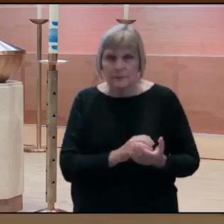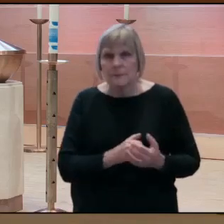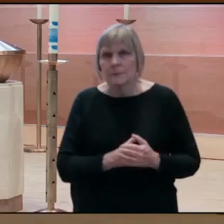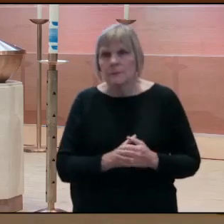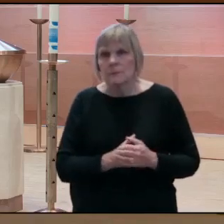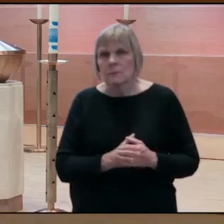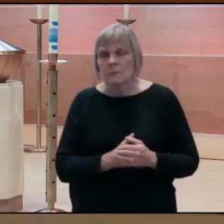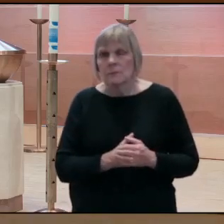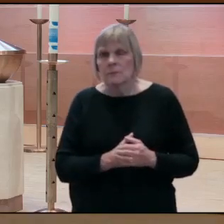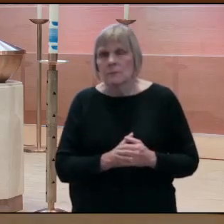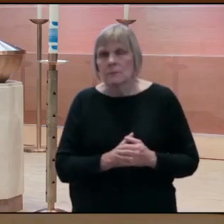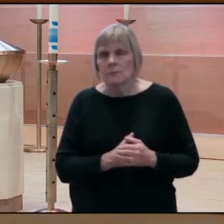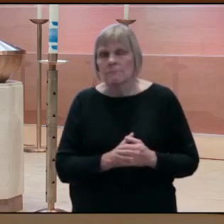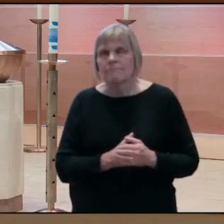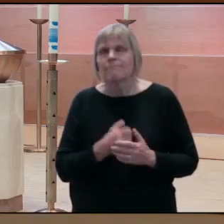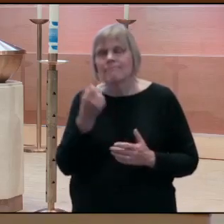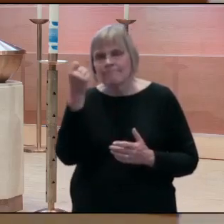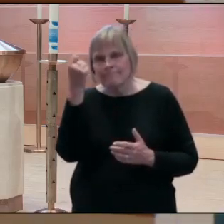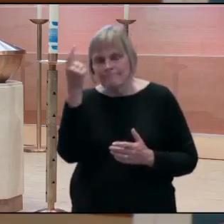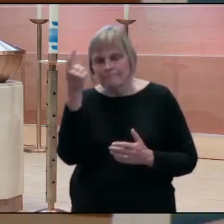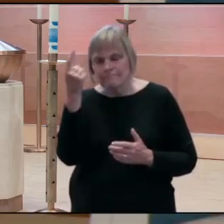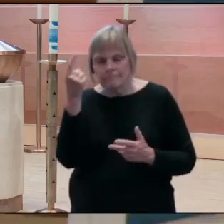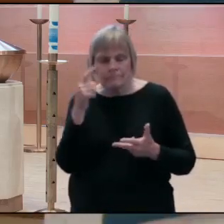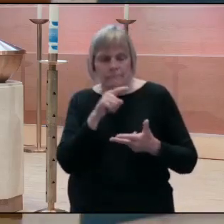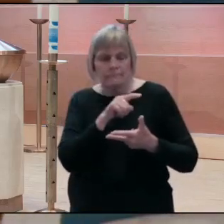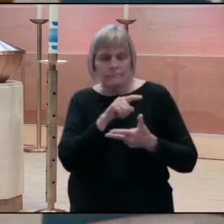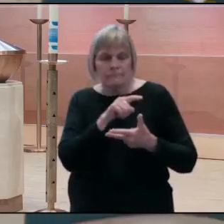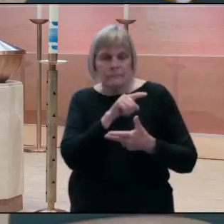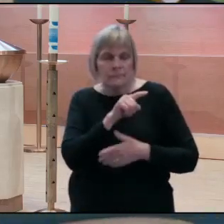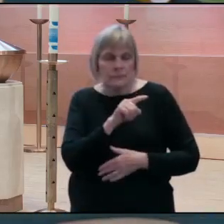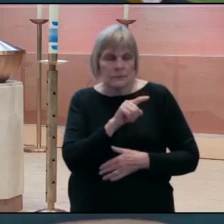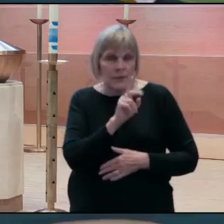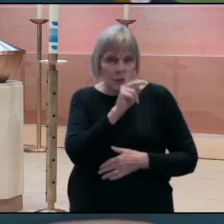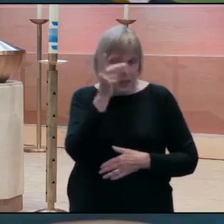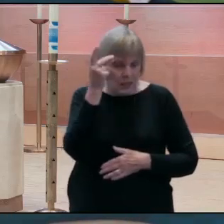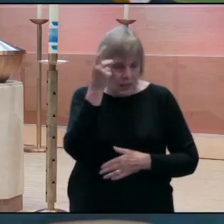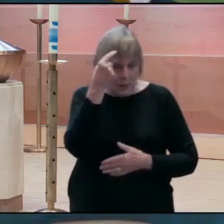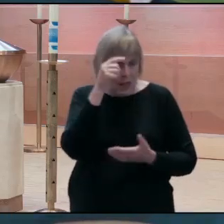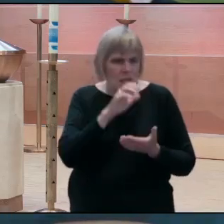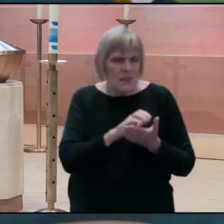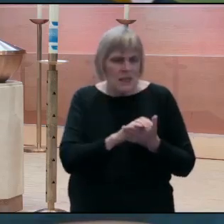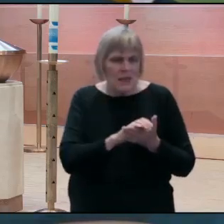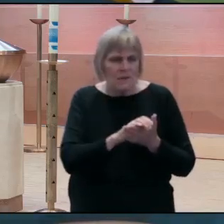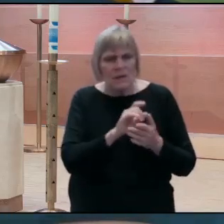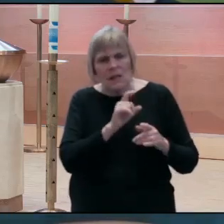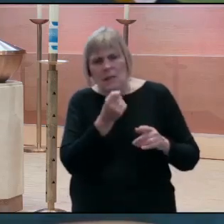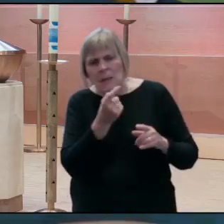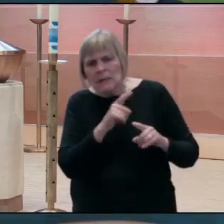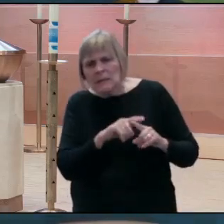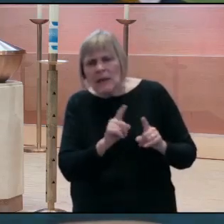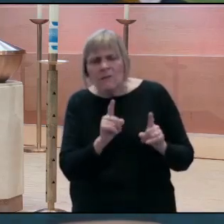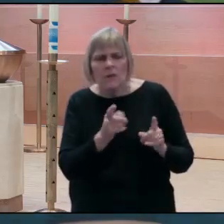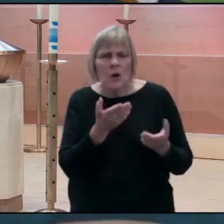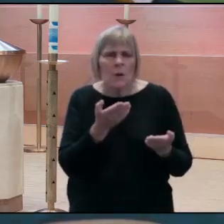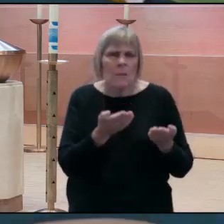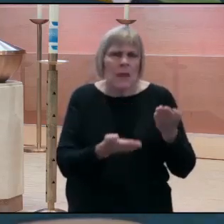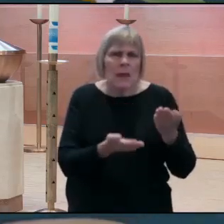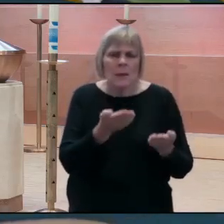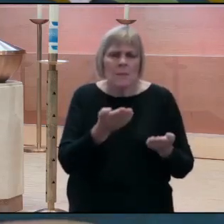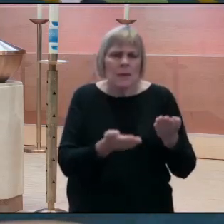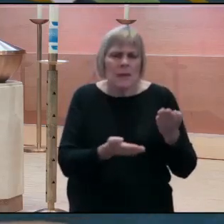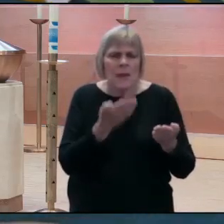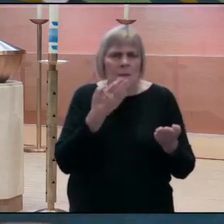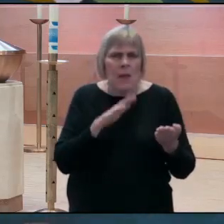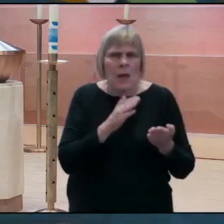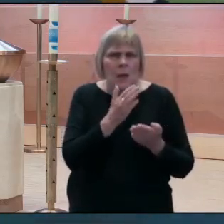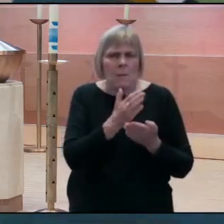group. You see, in any of those groups, as soon as maybe your beliefs start to differ, or maybe that bad part of